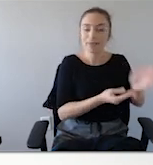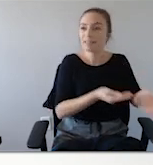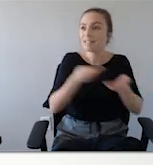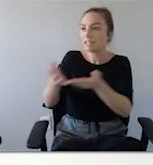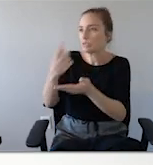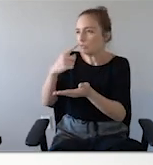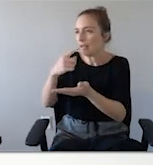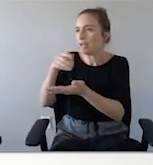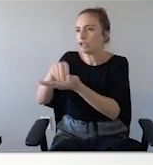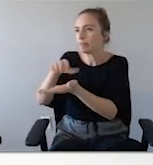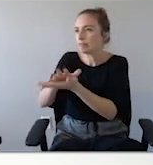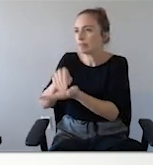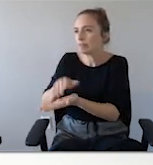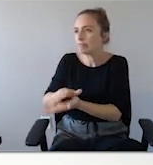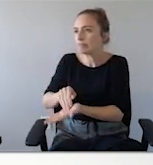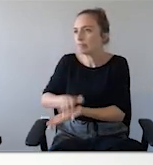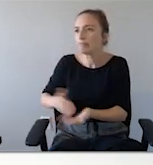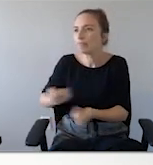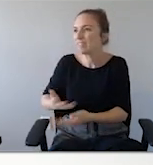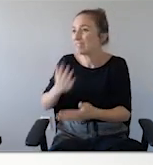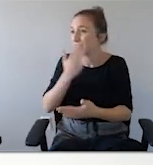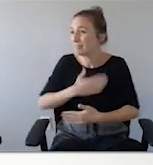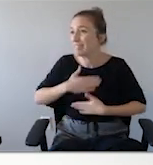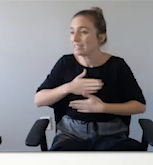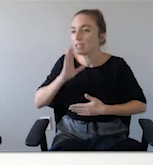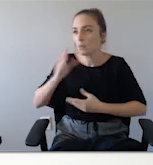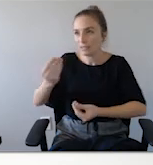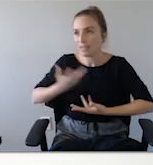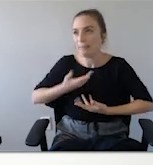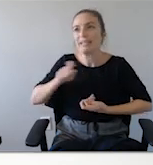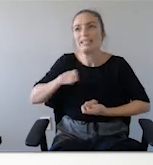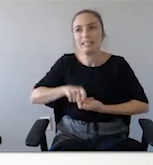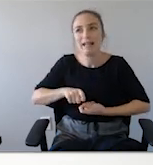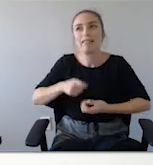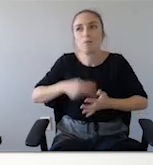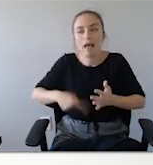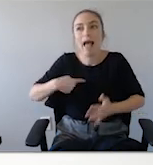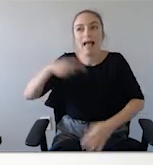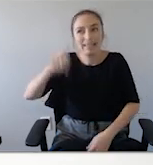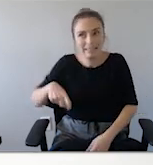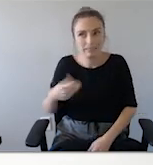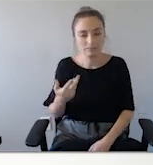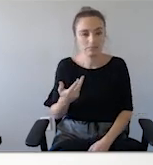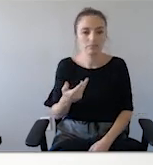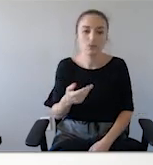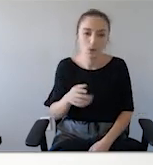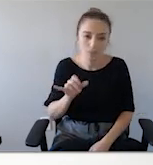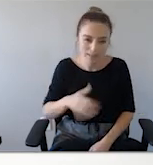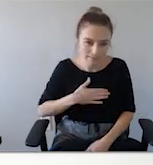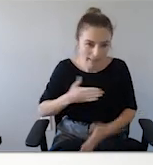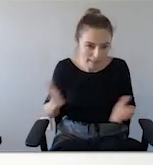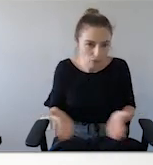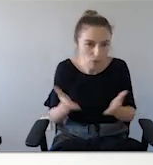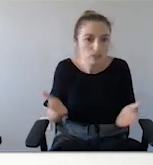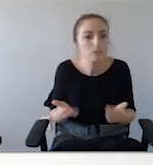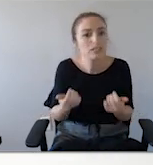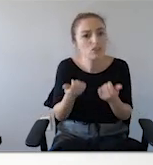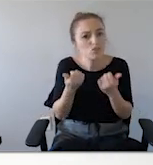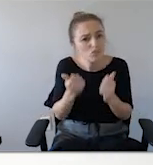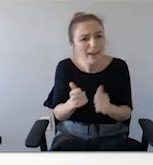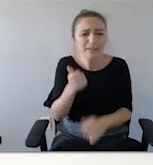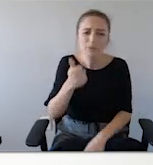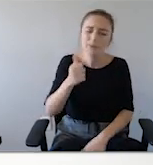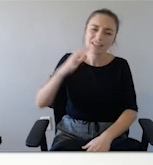need. So I encourage you guys to do that, but be involved. So I was talking before about partners in policy making, so I